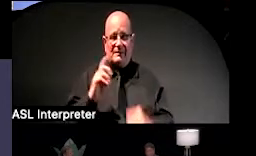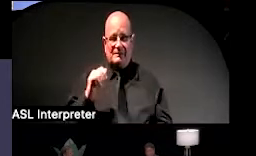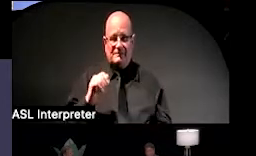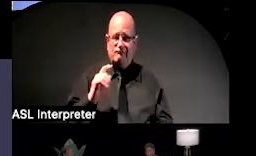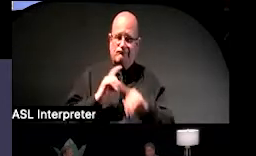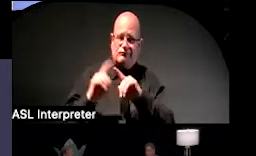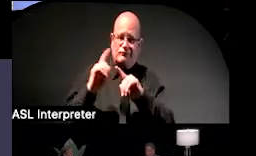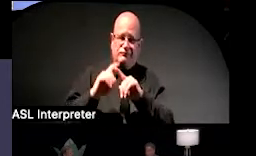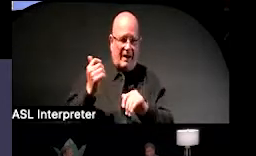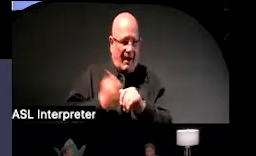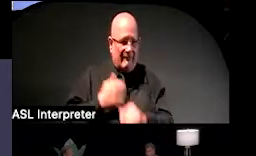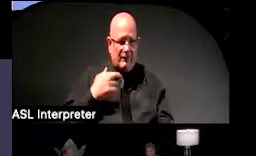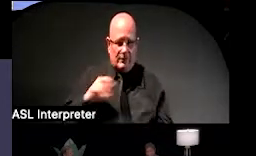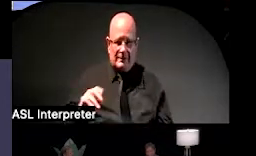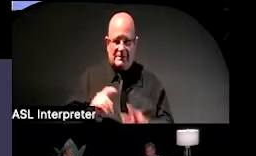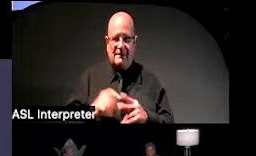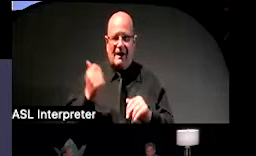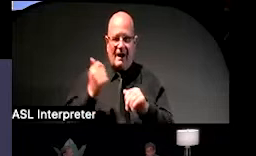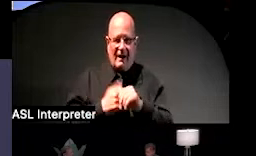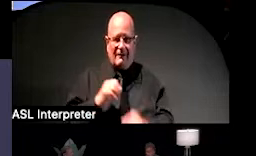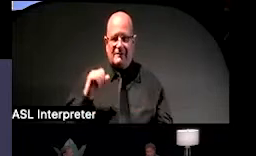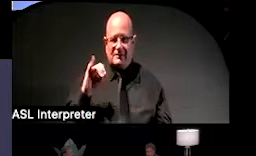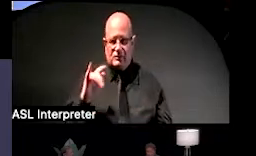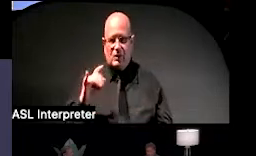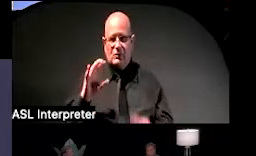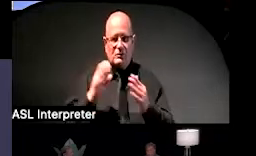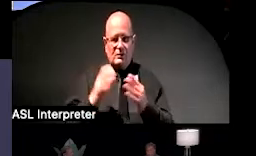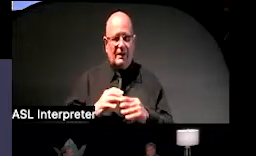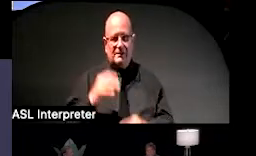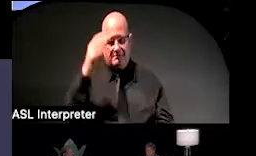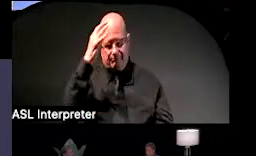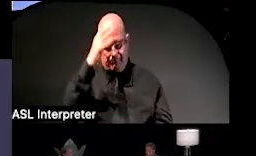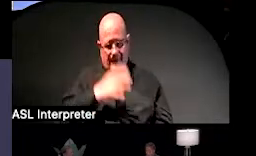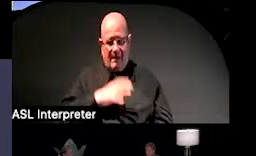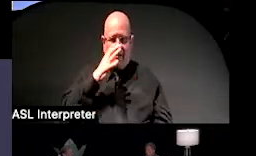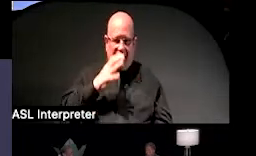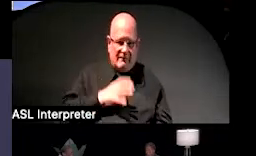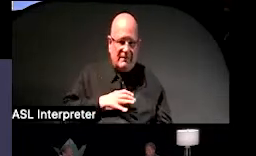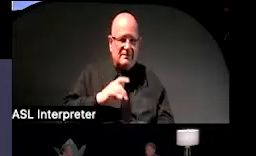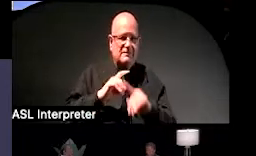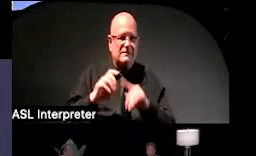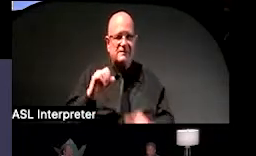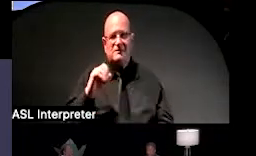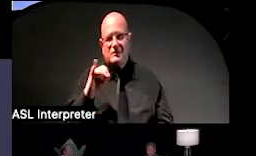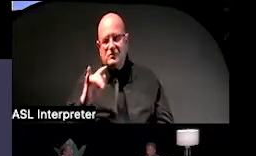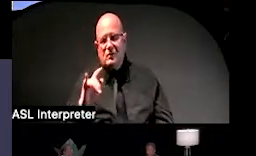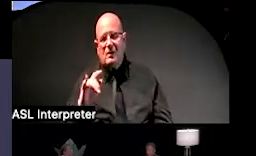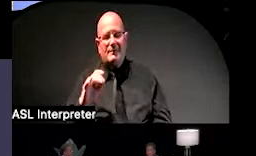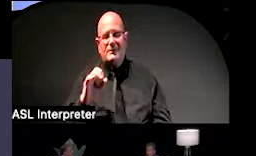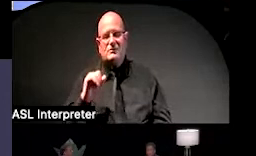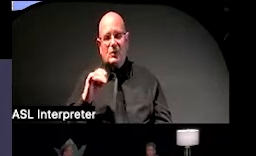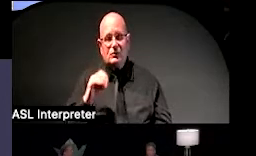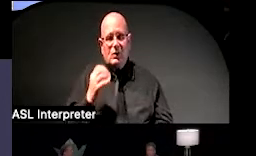every religion, from every social class, different genders, different socioeconomic groups. And so there